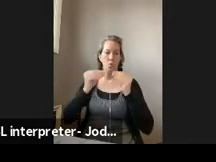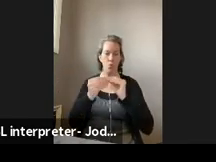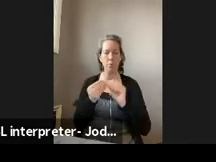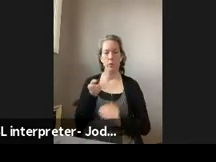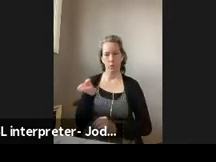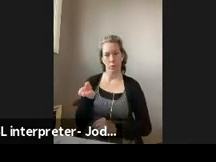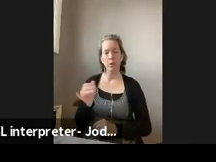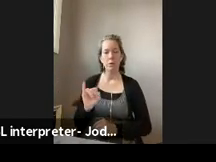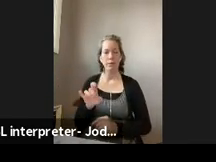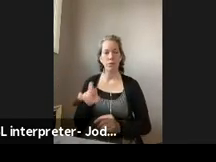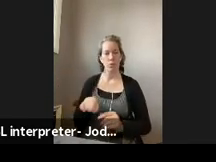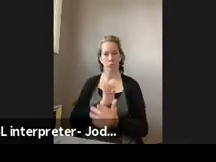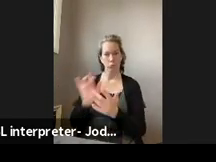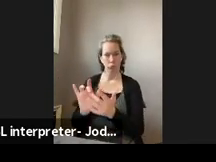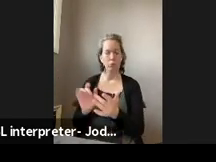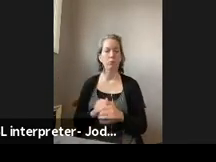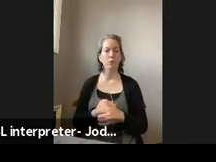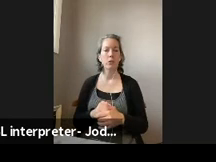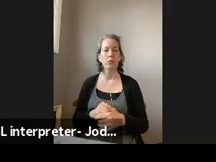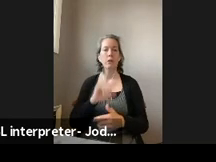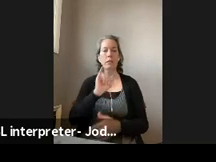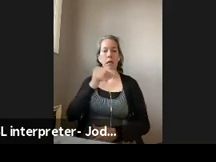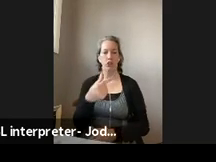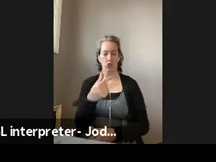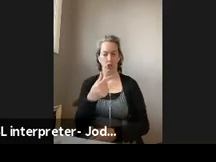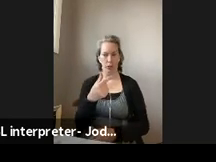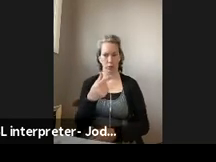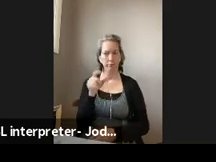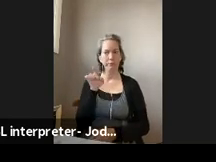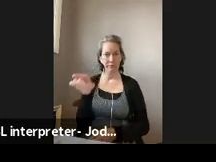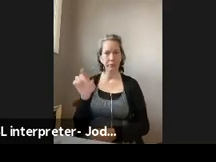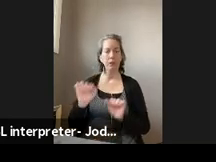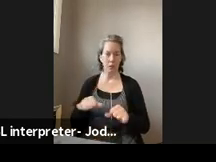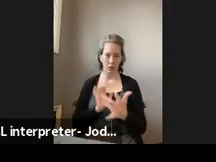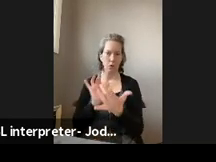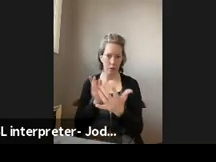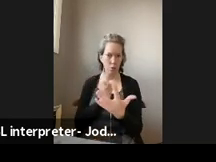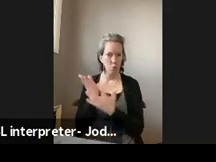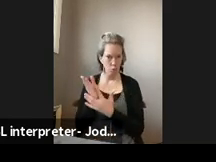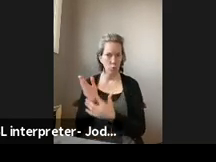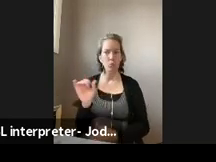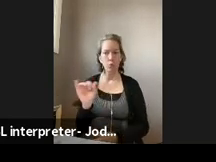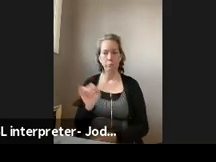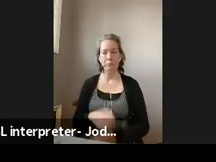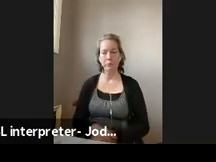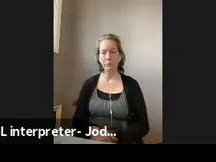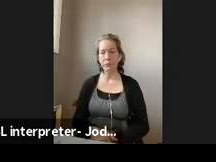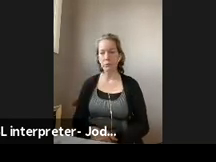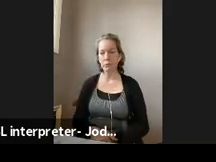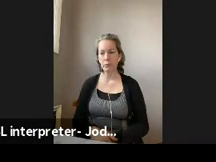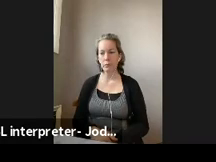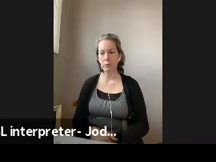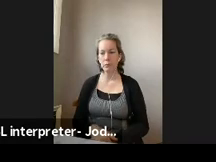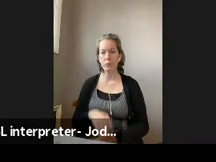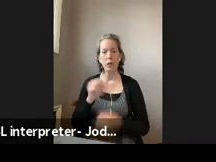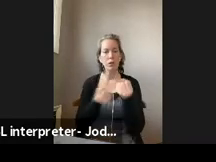as our Instagram handle. You can contact us that way, and the SASL, the support